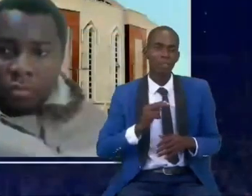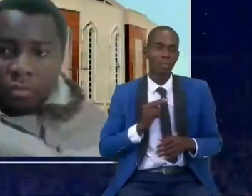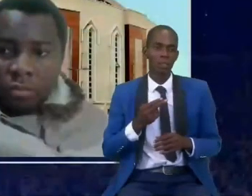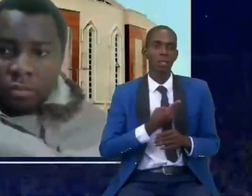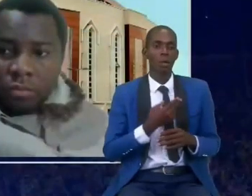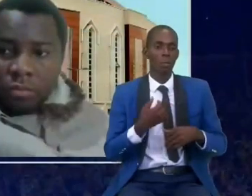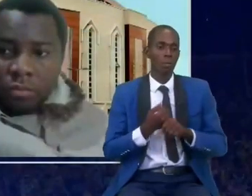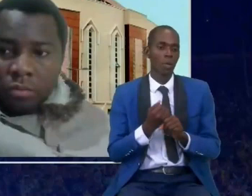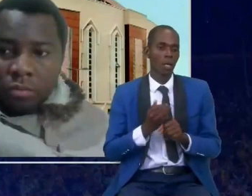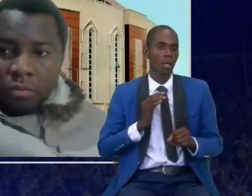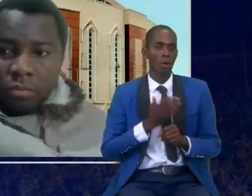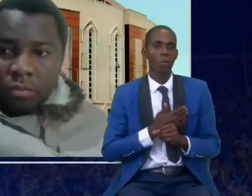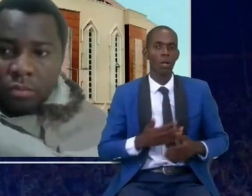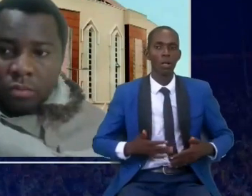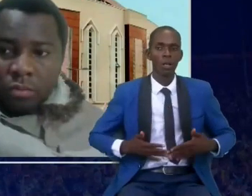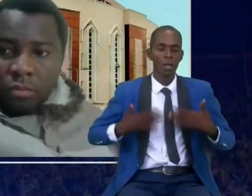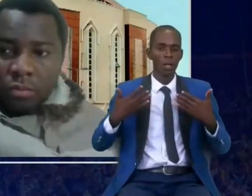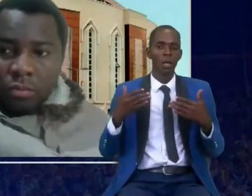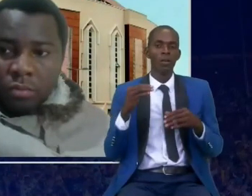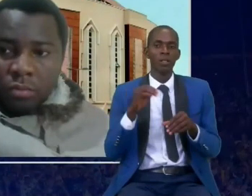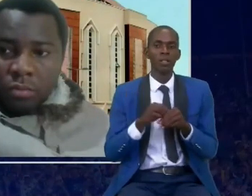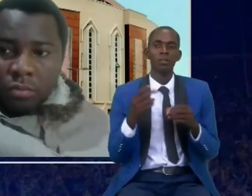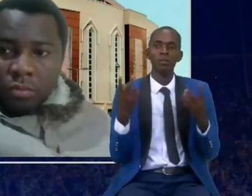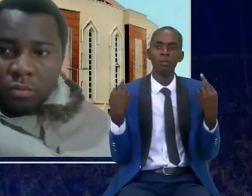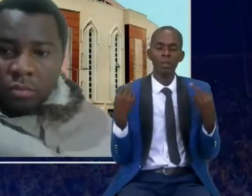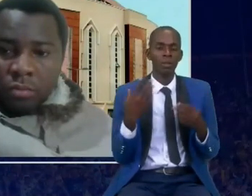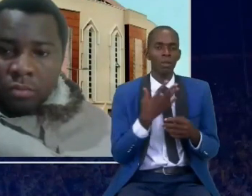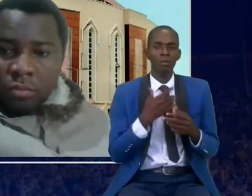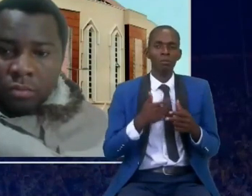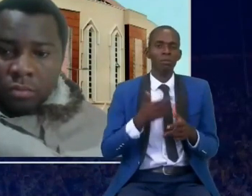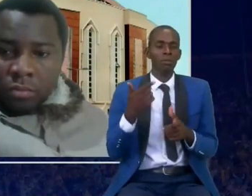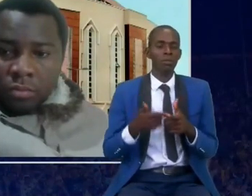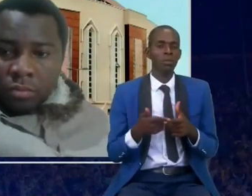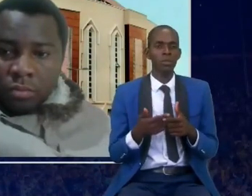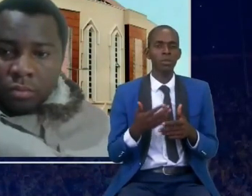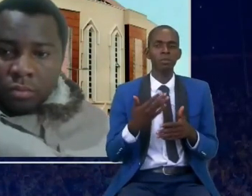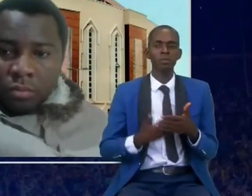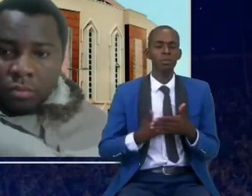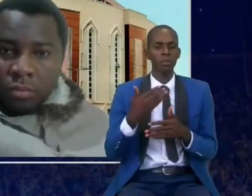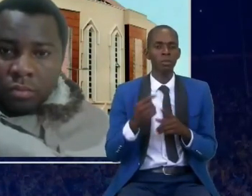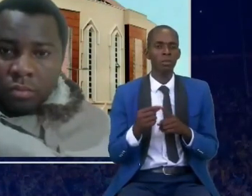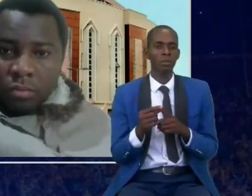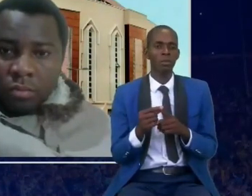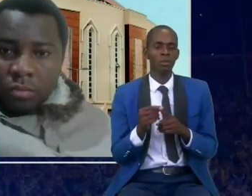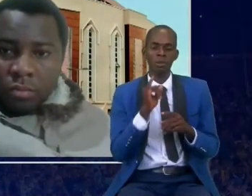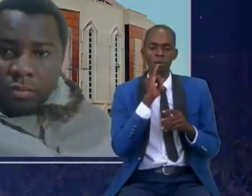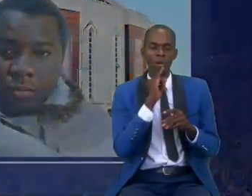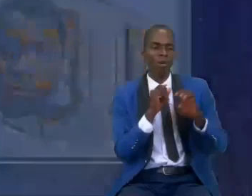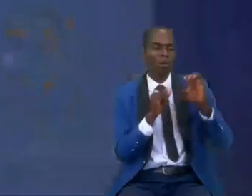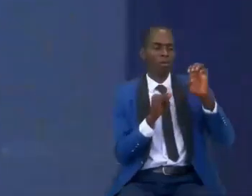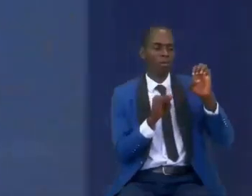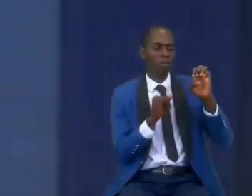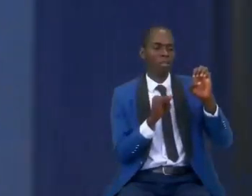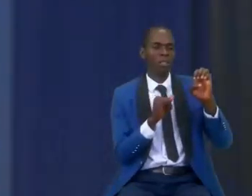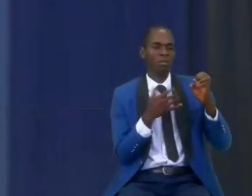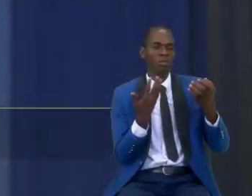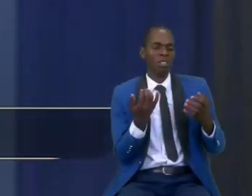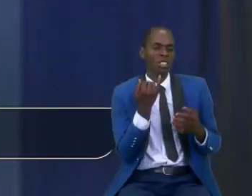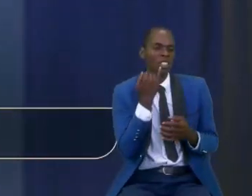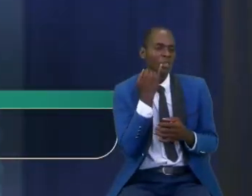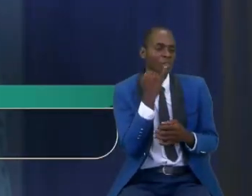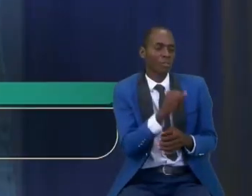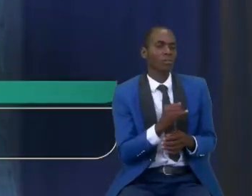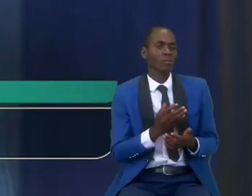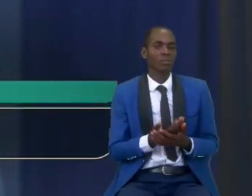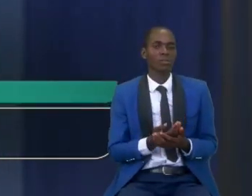the next word there is envy. Because we are not working, others are working. They are getting promotion, we are still staying in